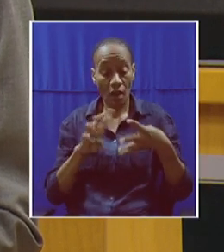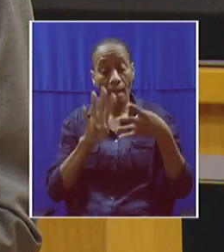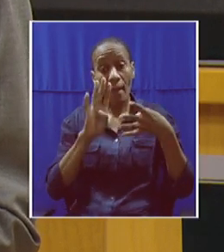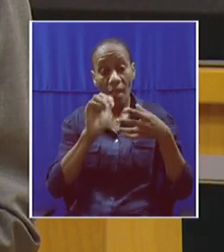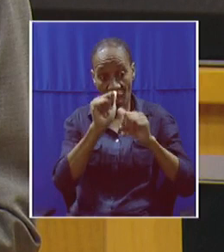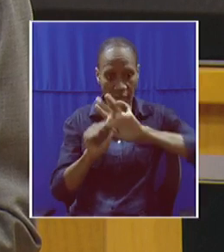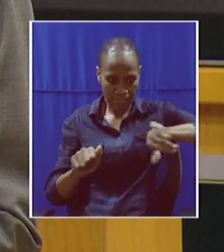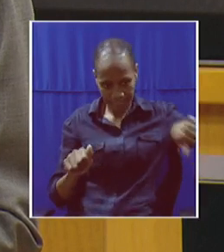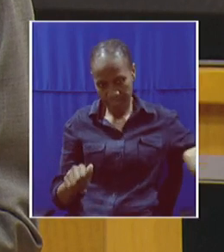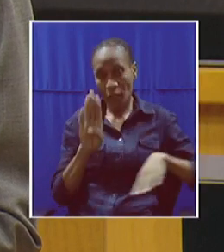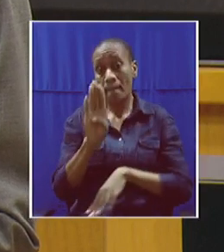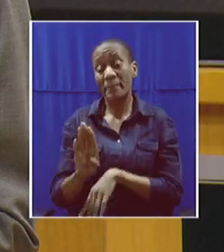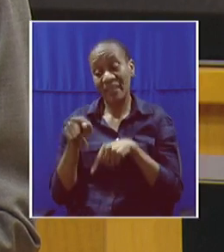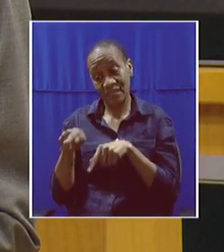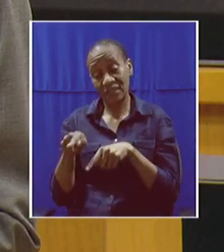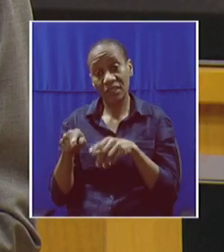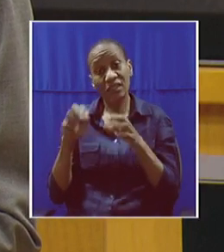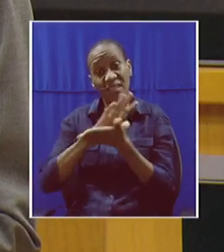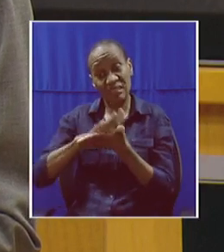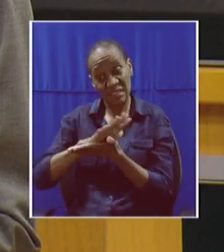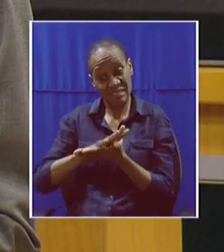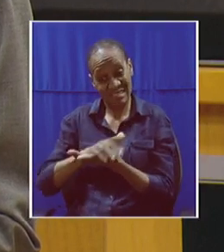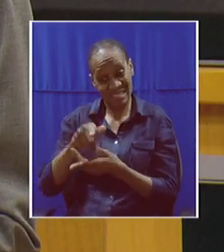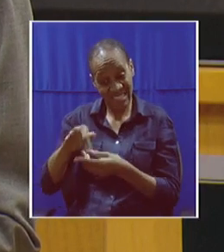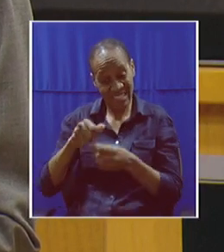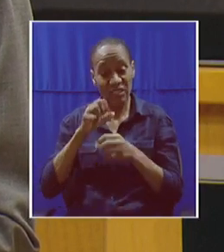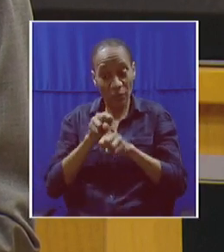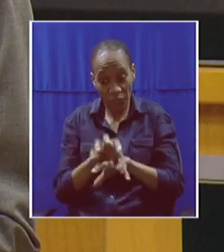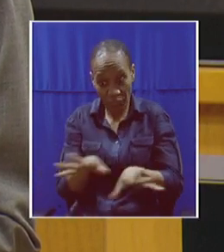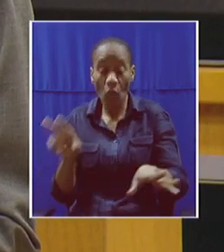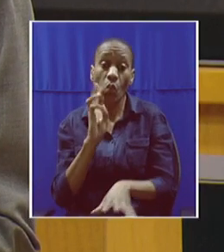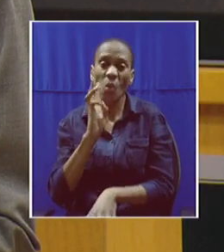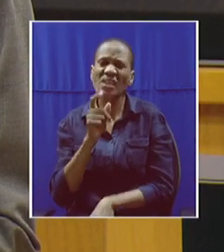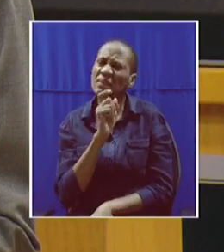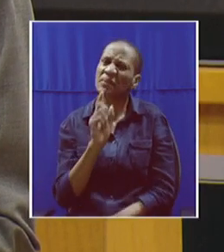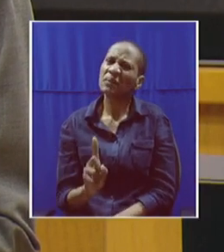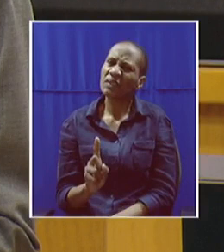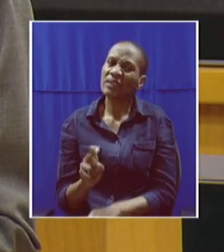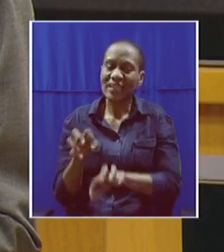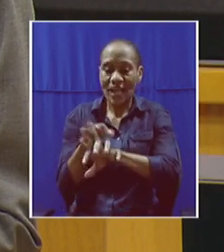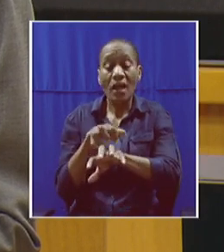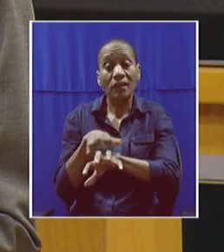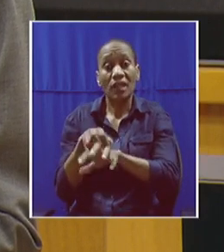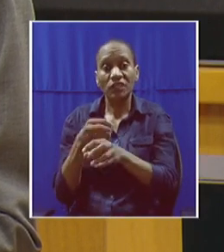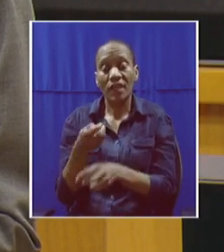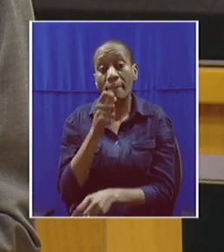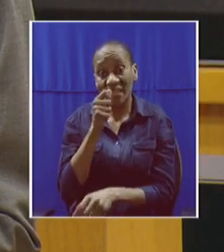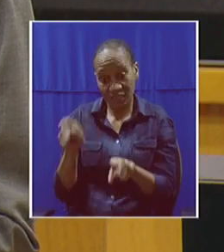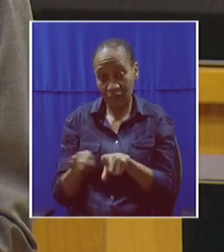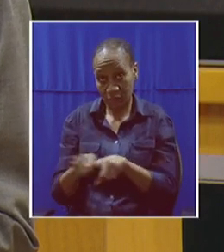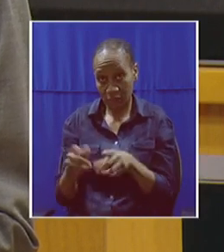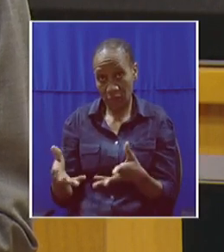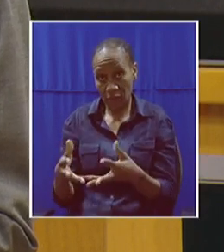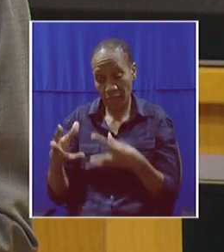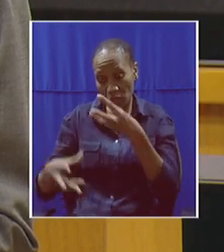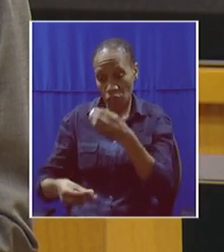B glyphosate is a herbicide that falls under the definition of agricultural remedies as included in